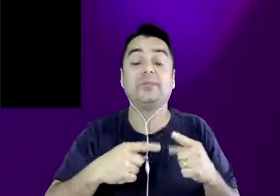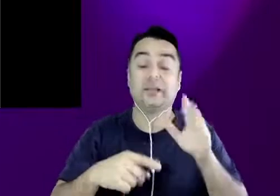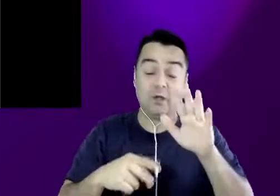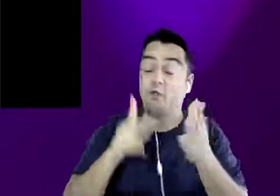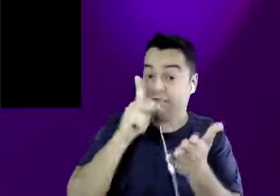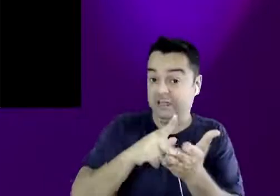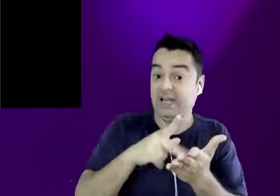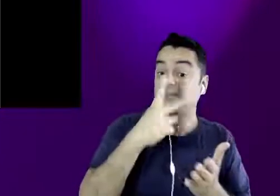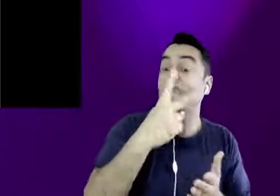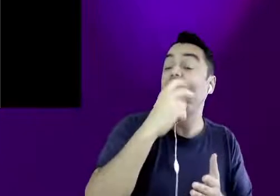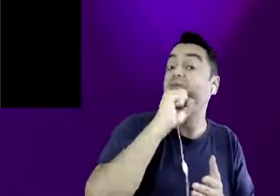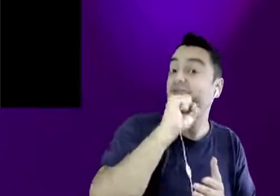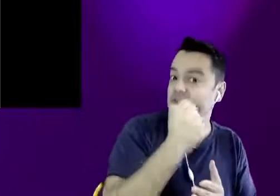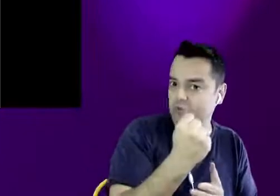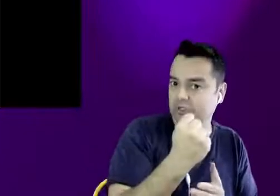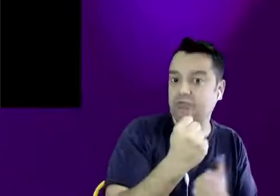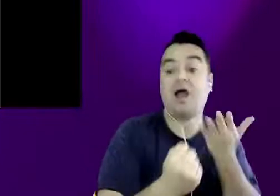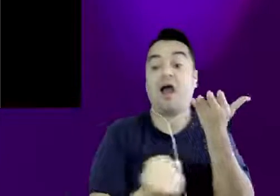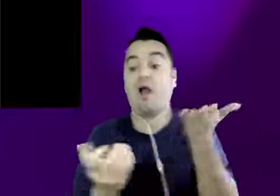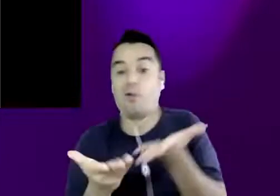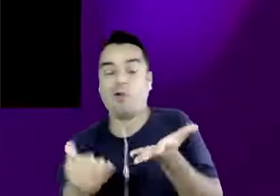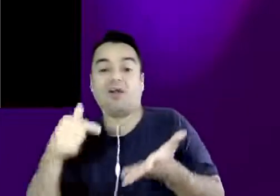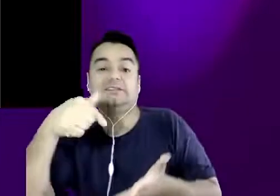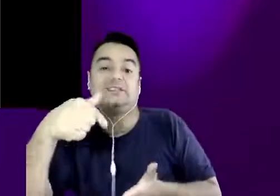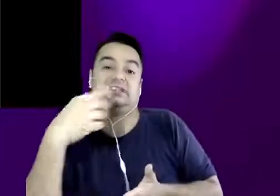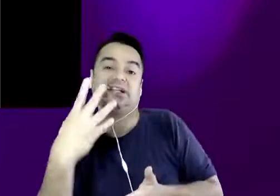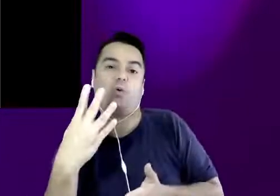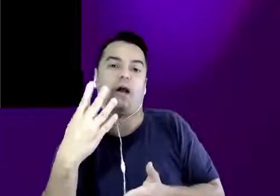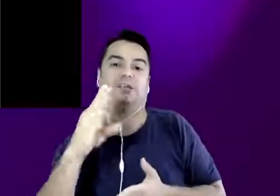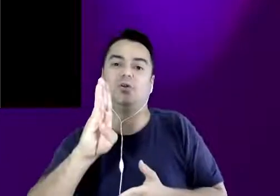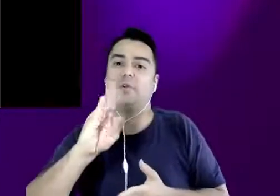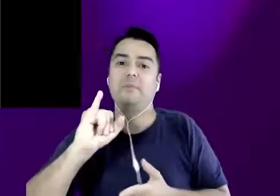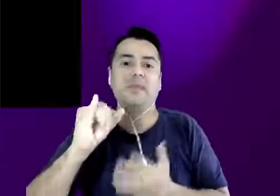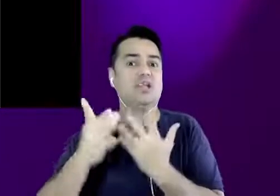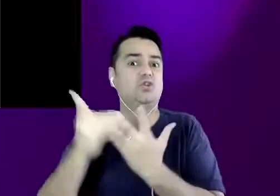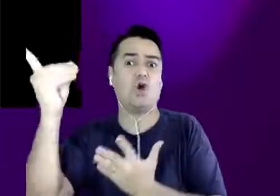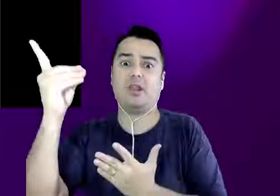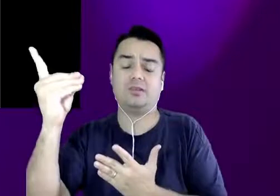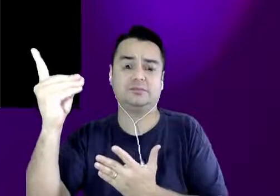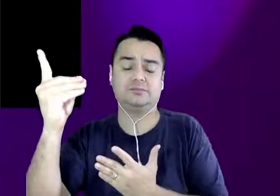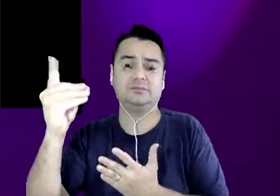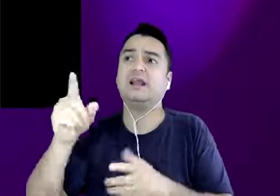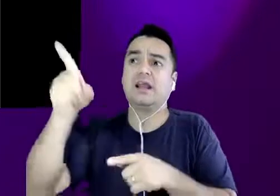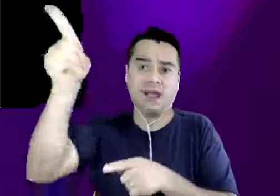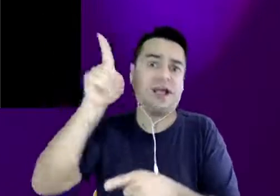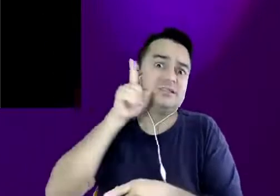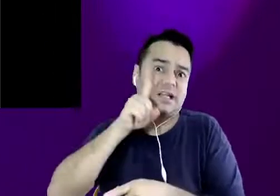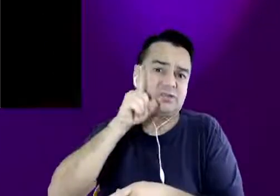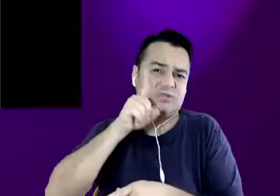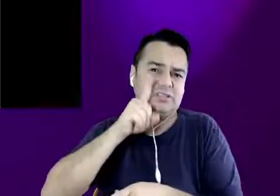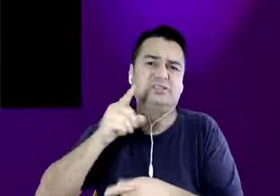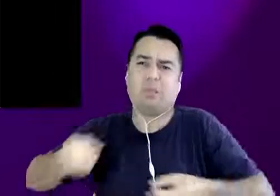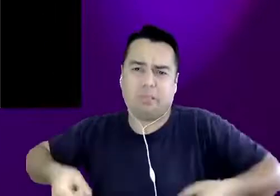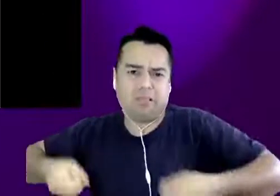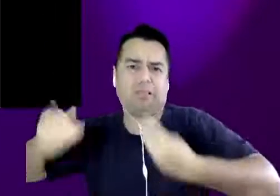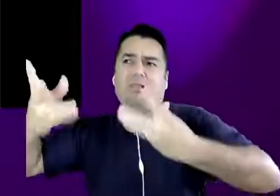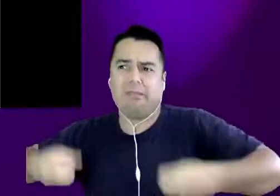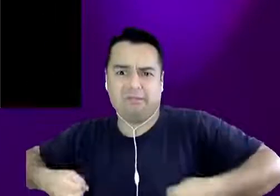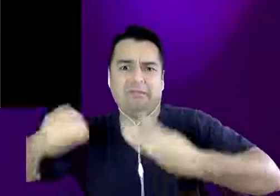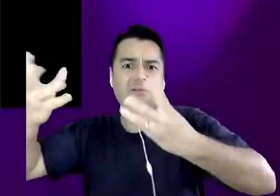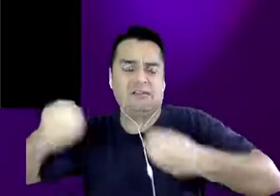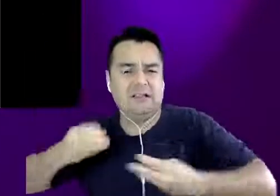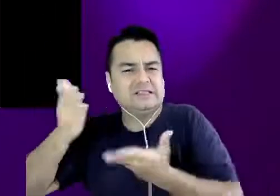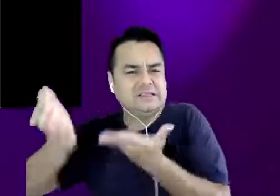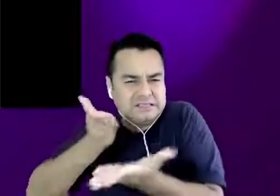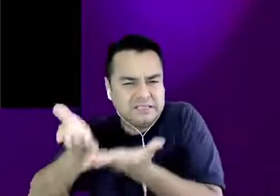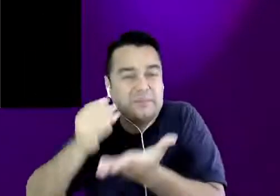of money that has to be put aside for osteoporosis. So what can we do? Well, if we've been becoming really good